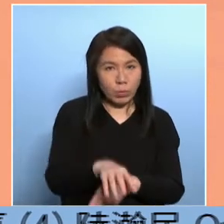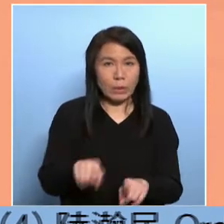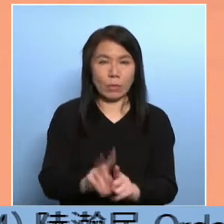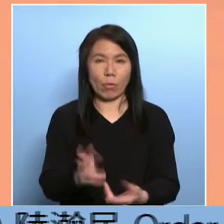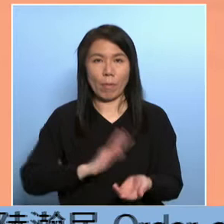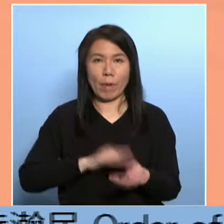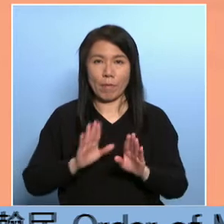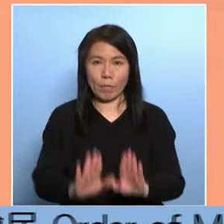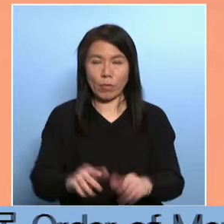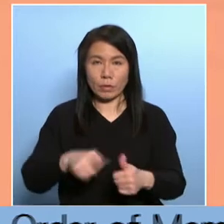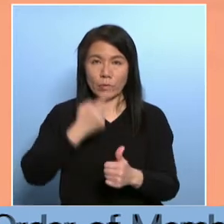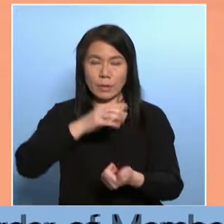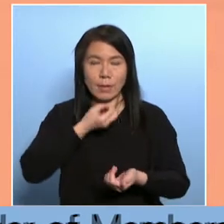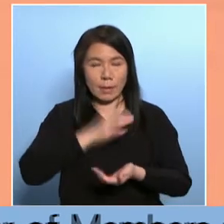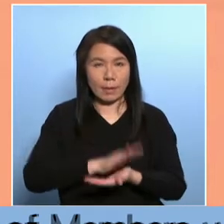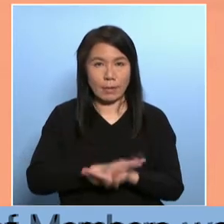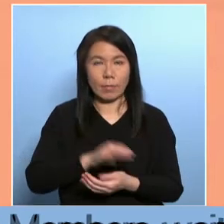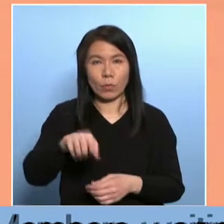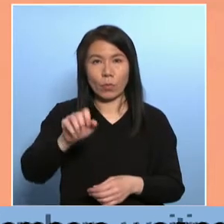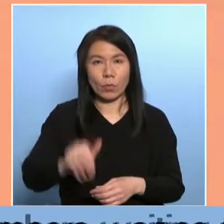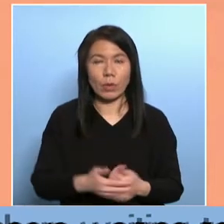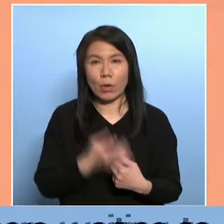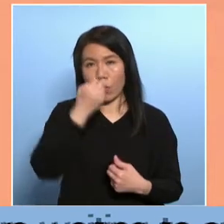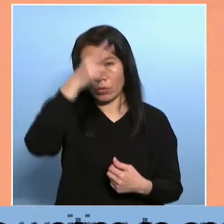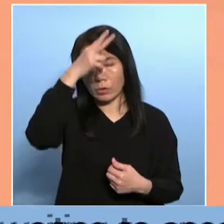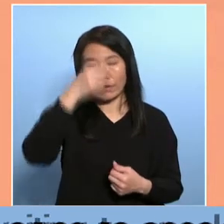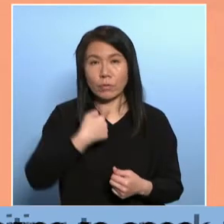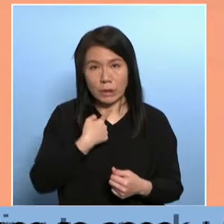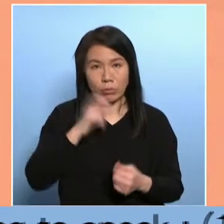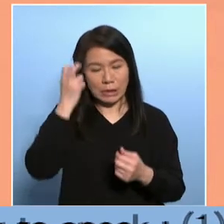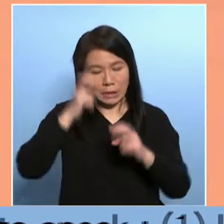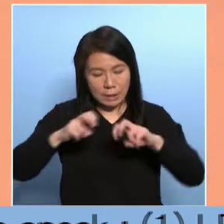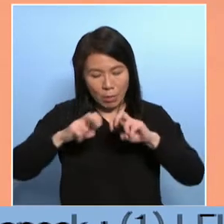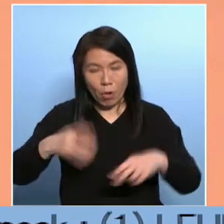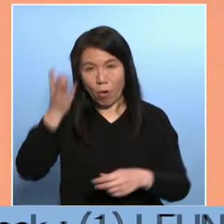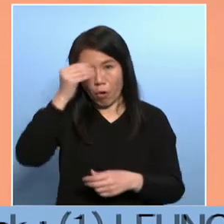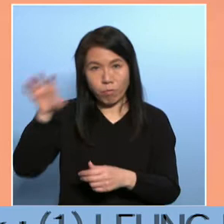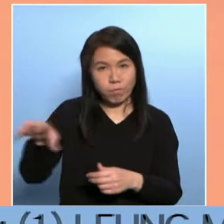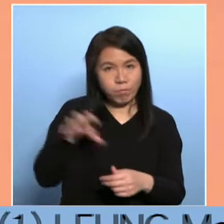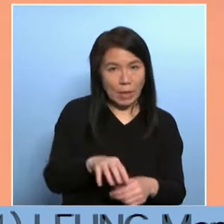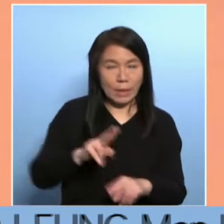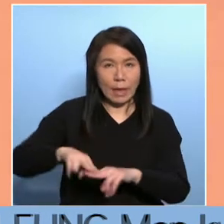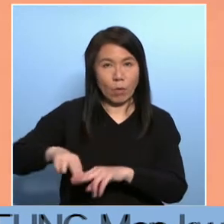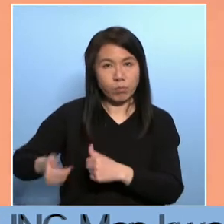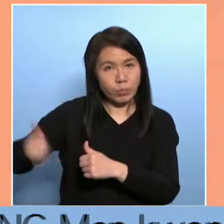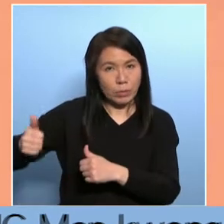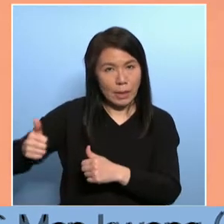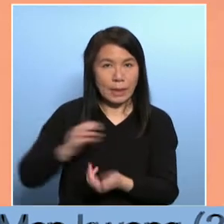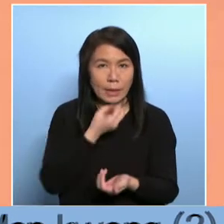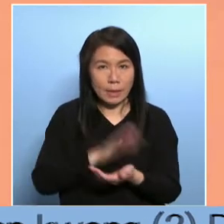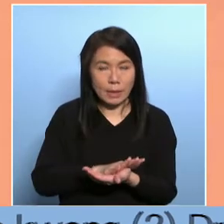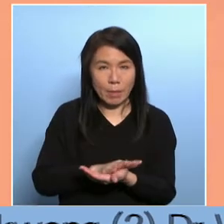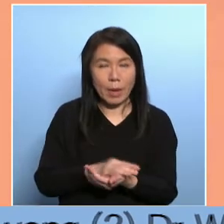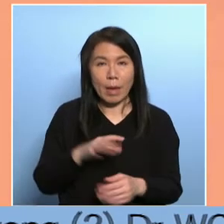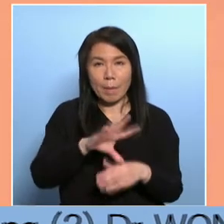the epidemic. It could also learn from the advanced experience of the mainland in using Chinese medicine to